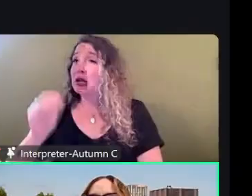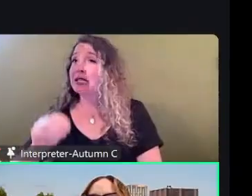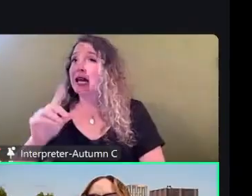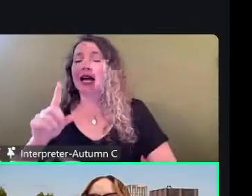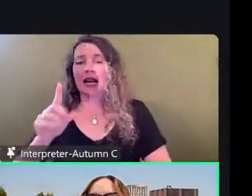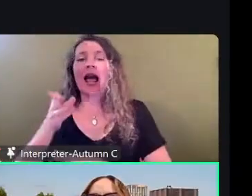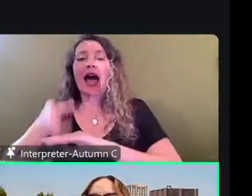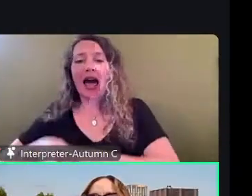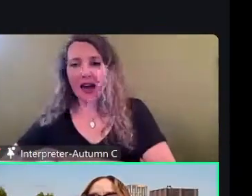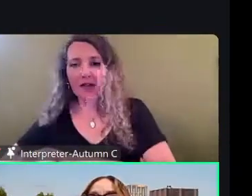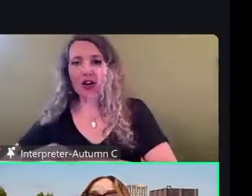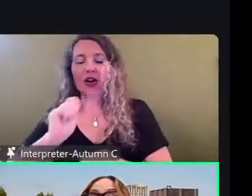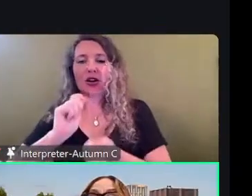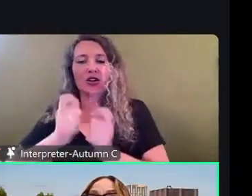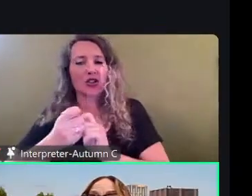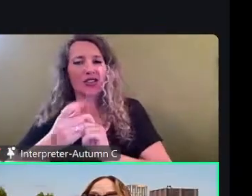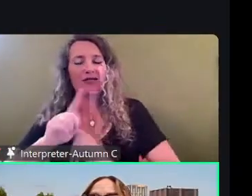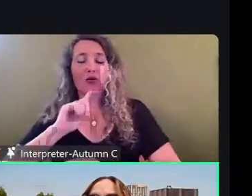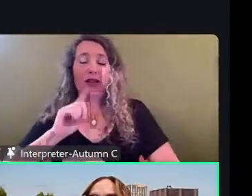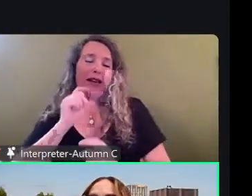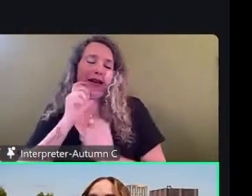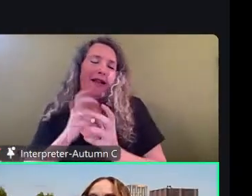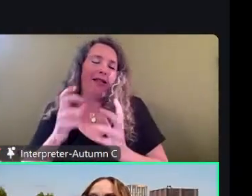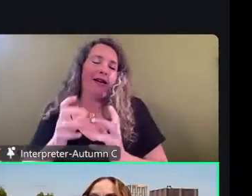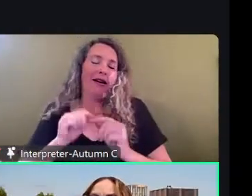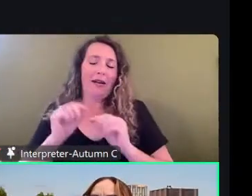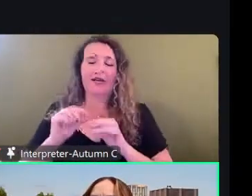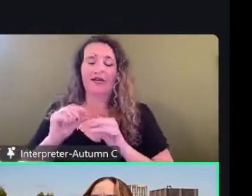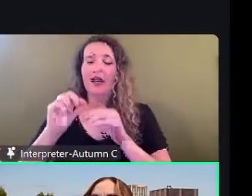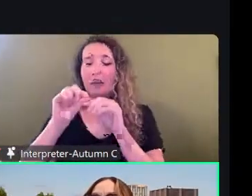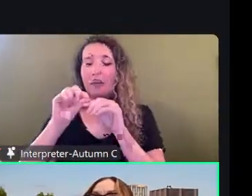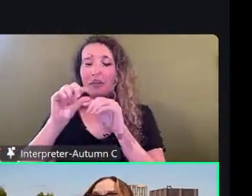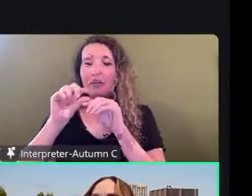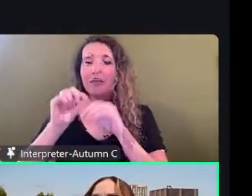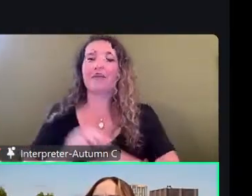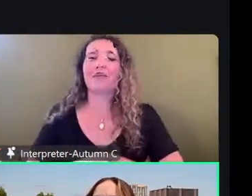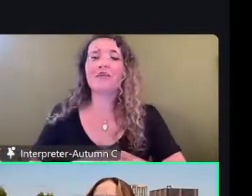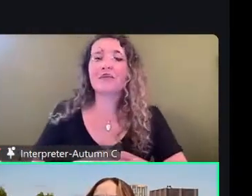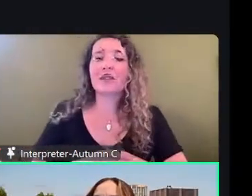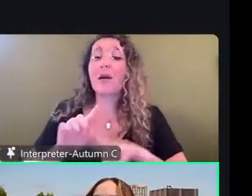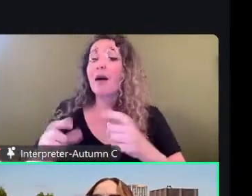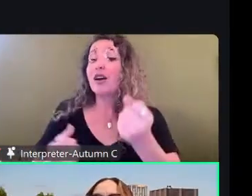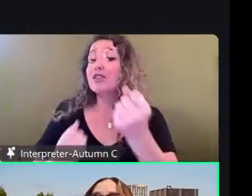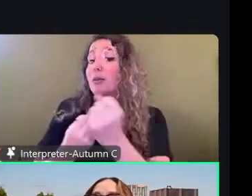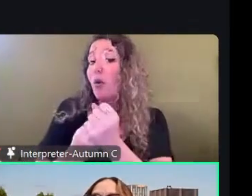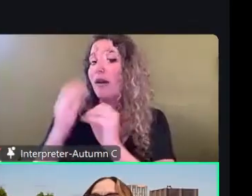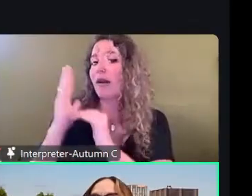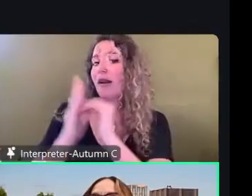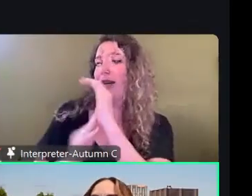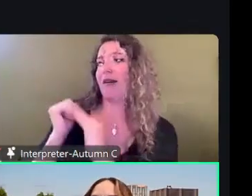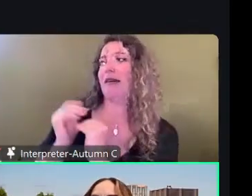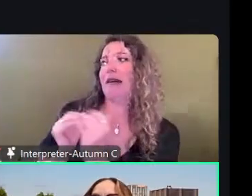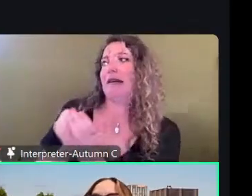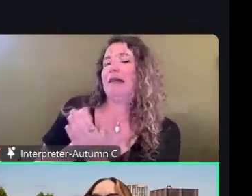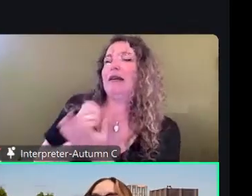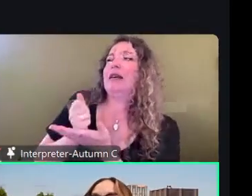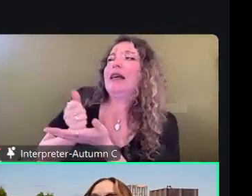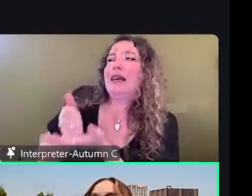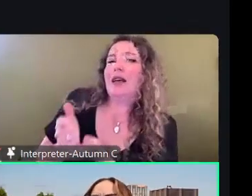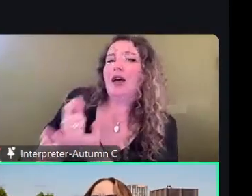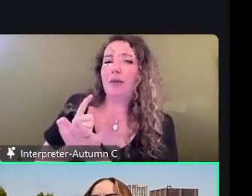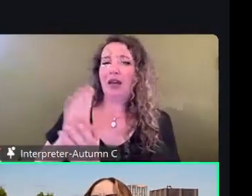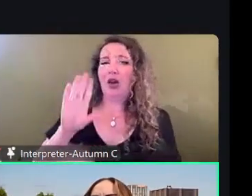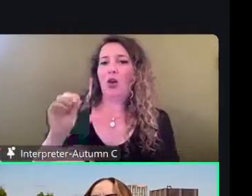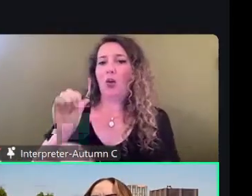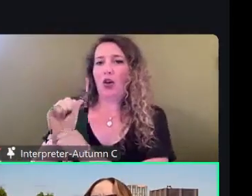that they have that belief. But when it comes to comfort in supporting colleagues, only 35% of them before the